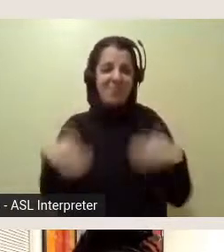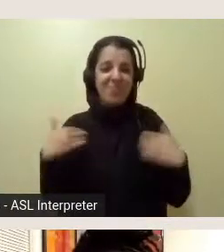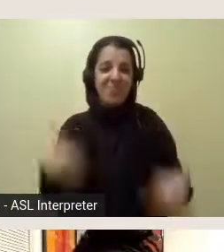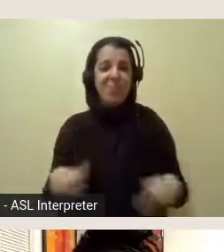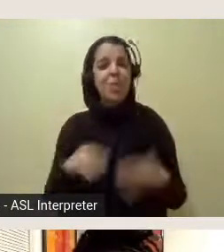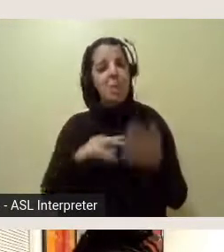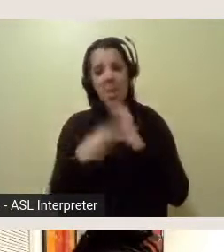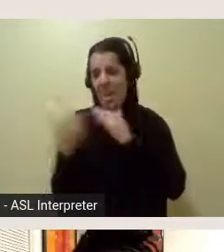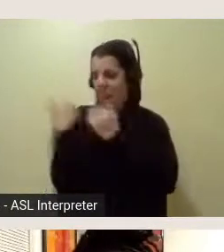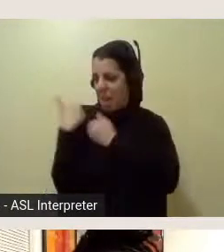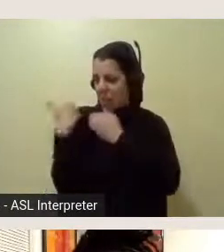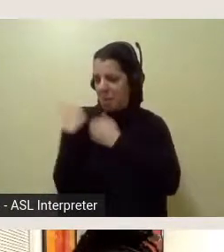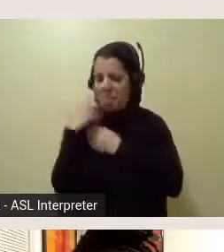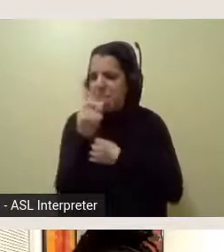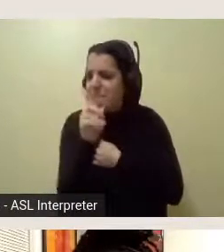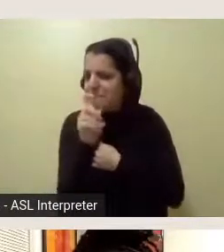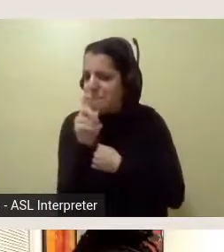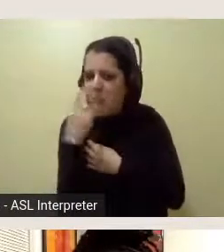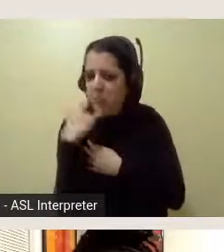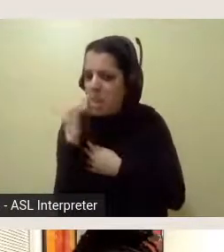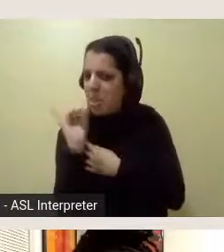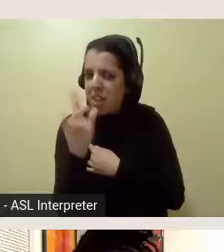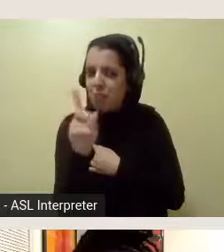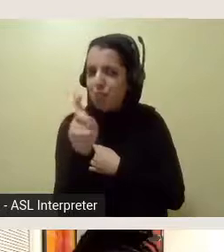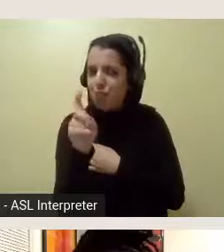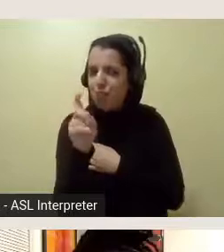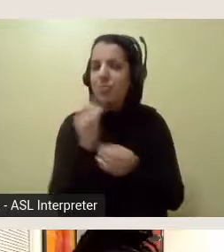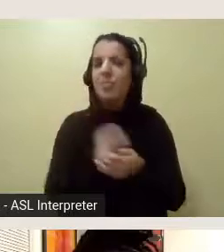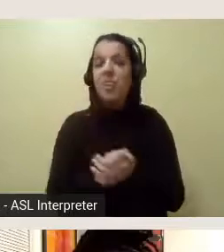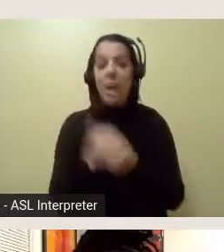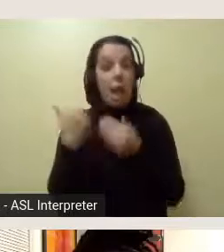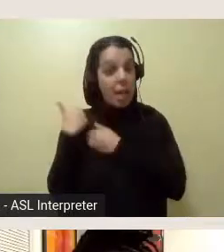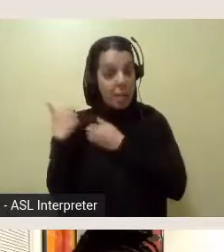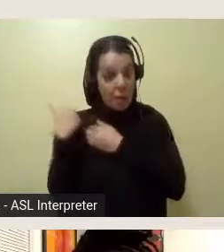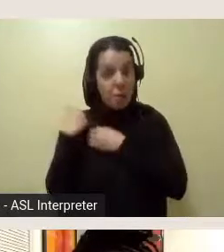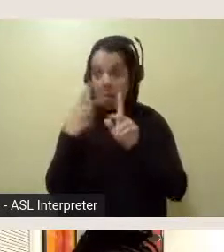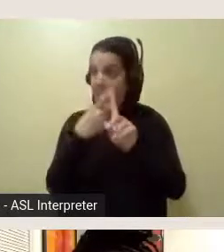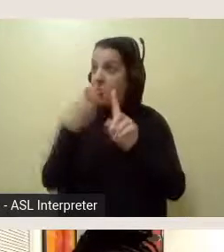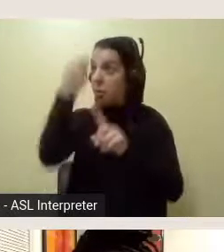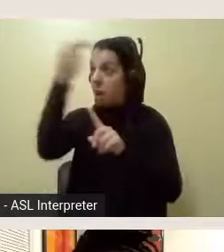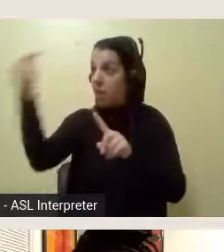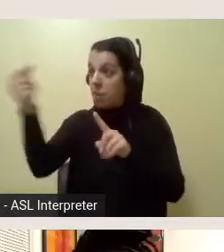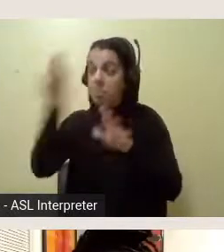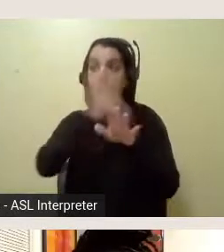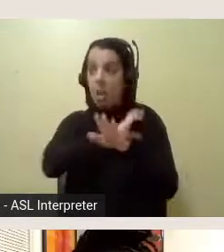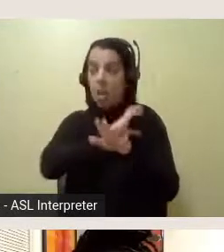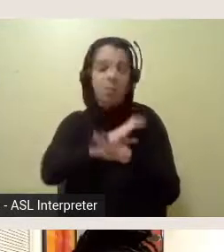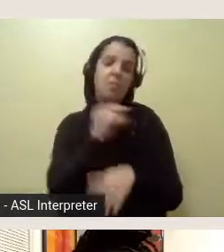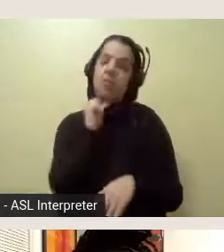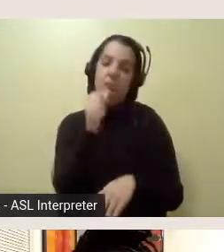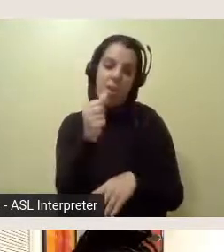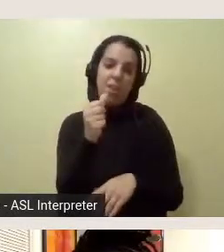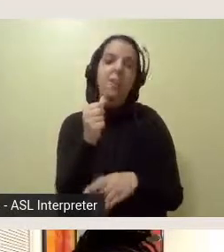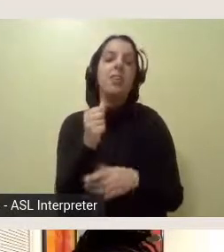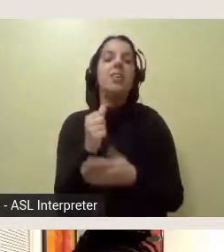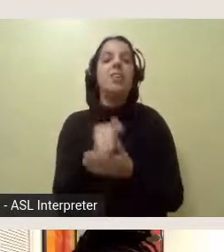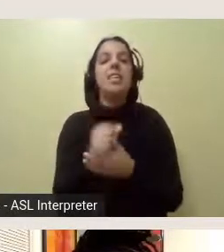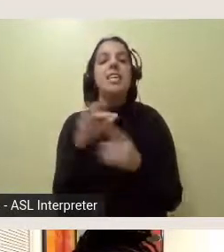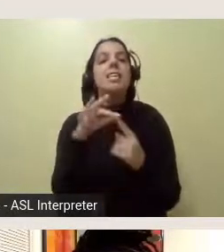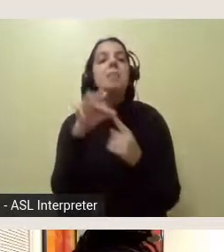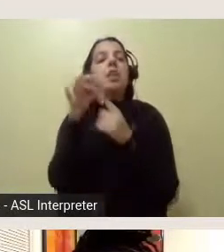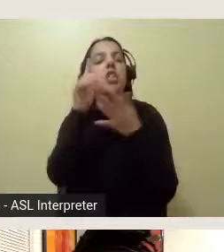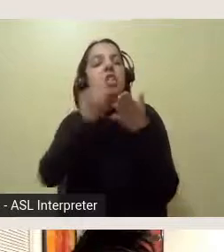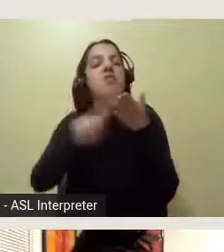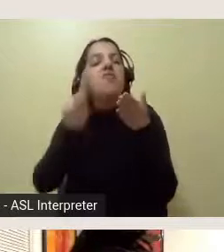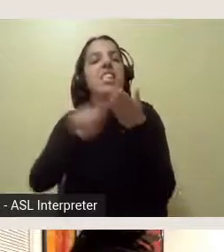like? Well, we know that accountability is never going to come from the hands of the state. The special investigations units that investigate in cases